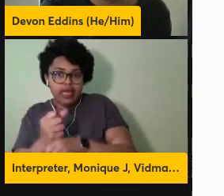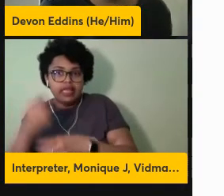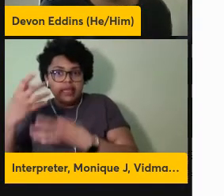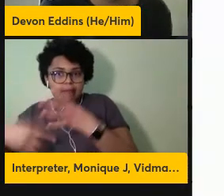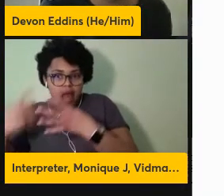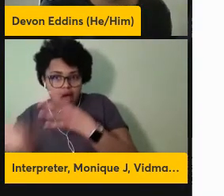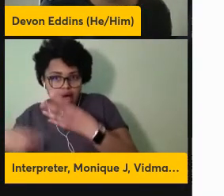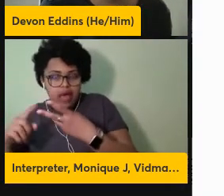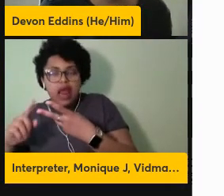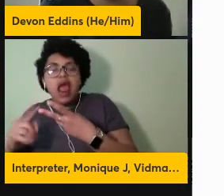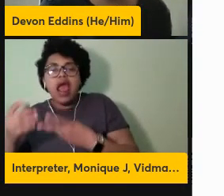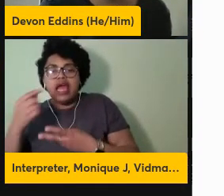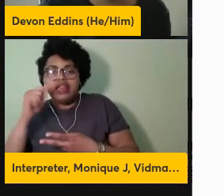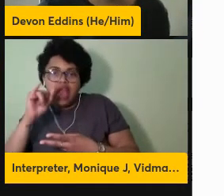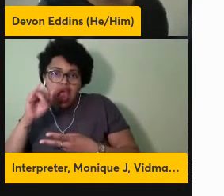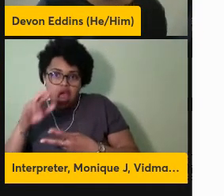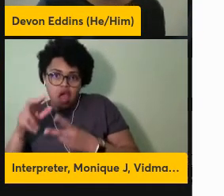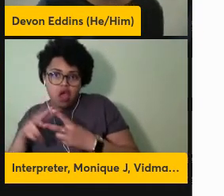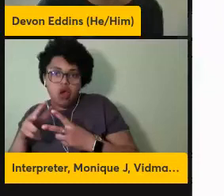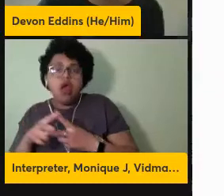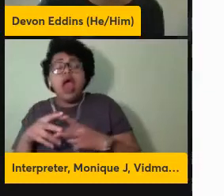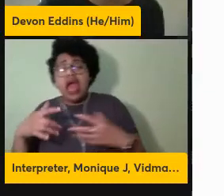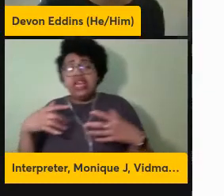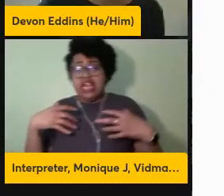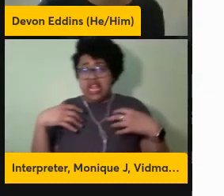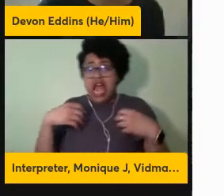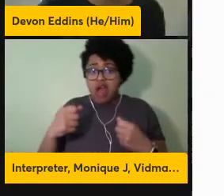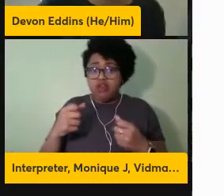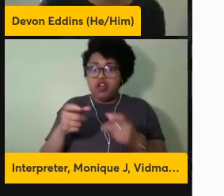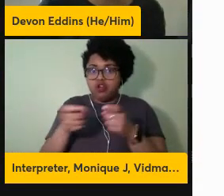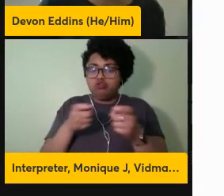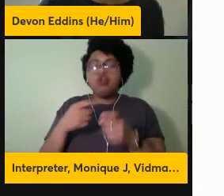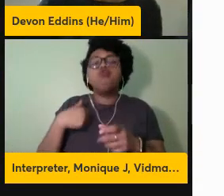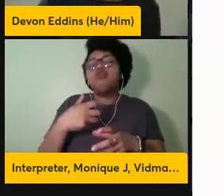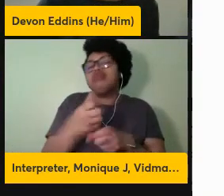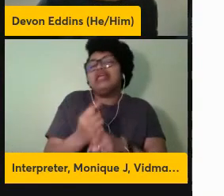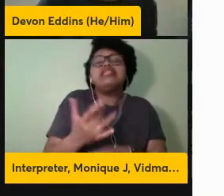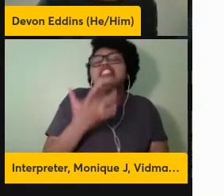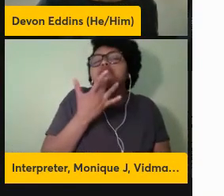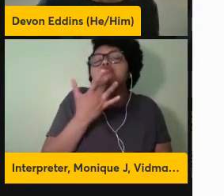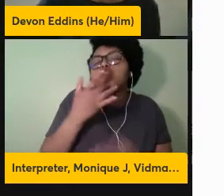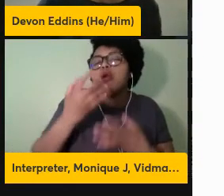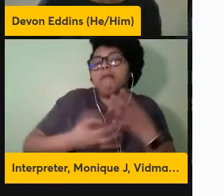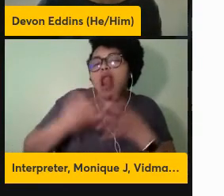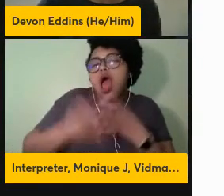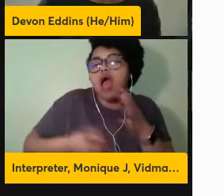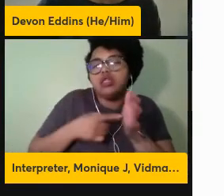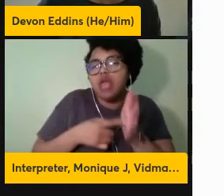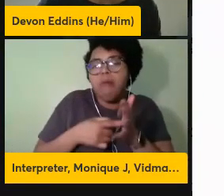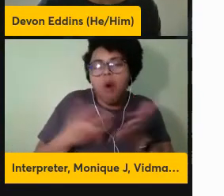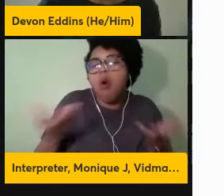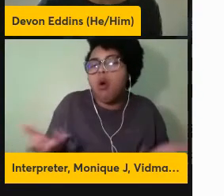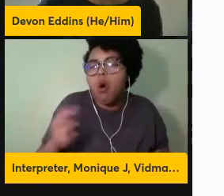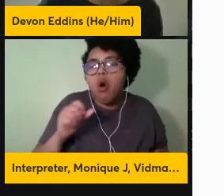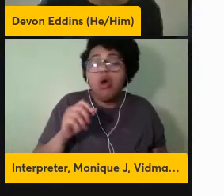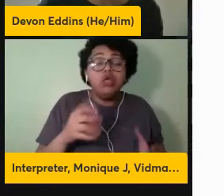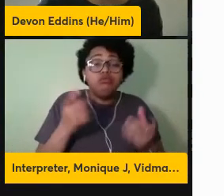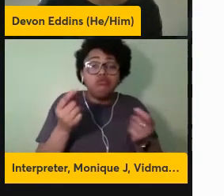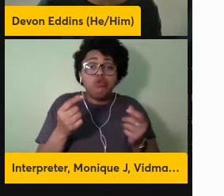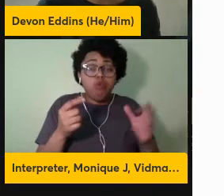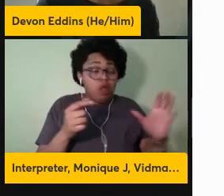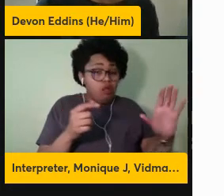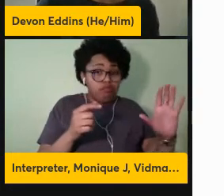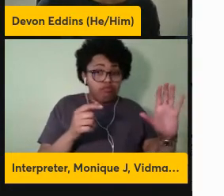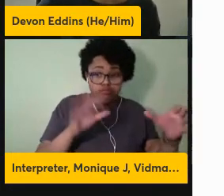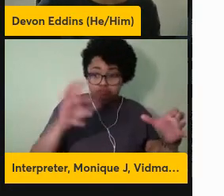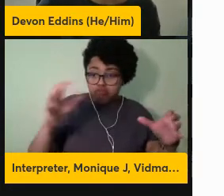controls, we would just get peripheral blood samples. And then we would take these samples and we would